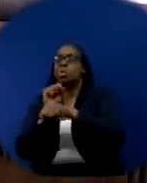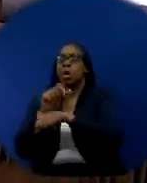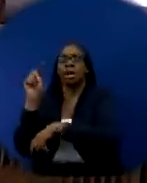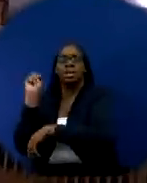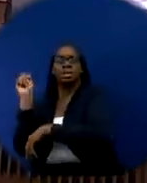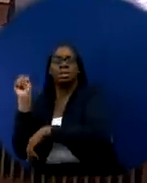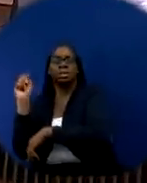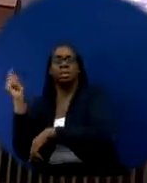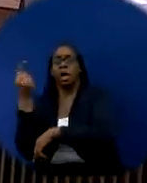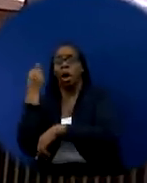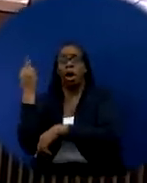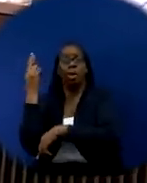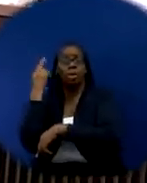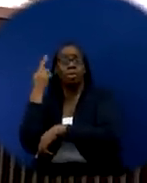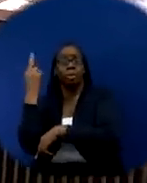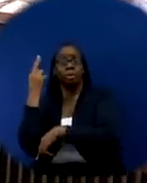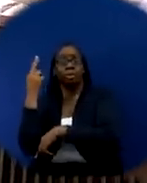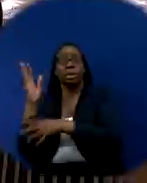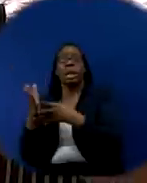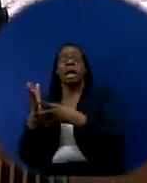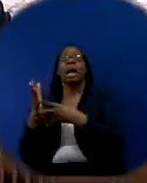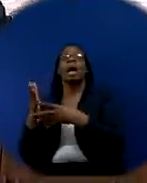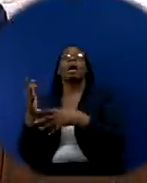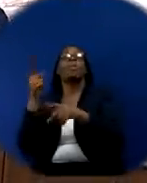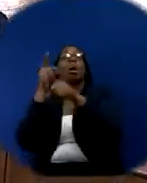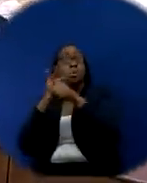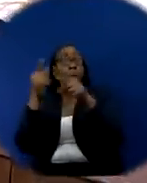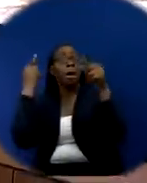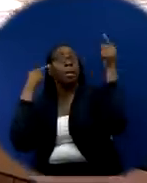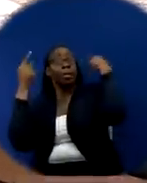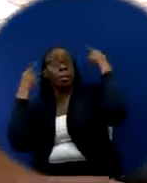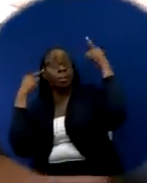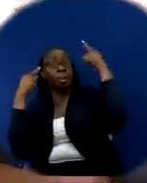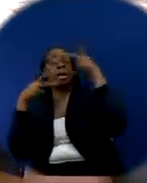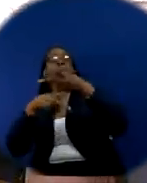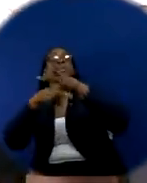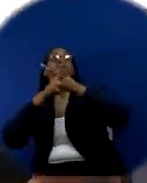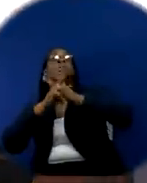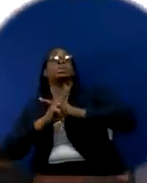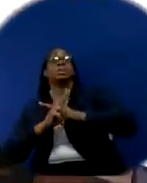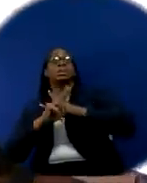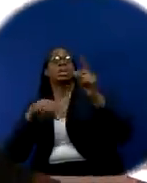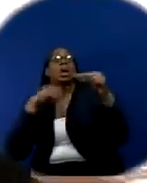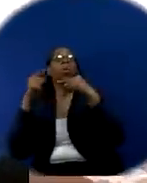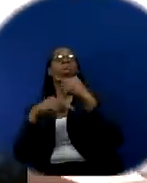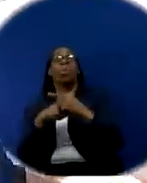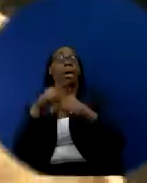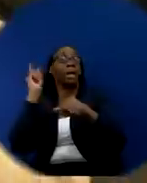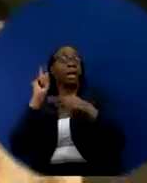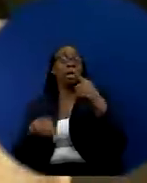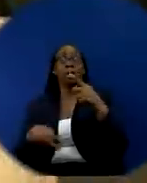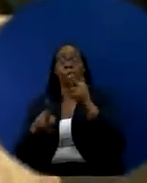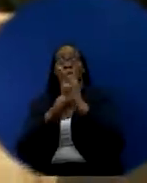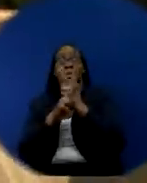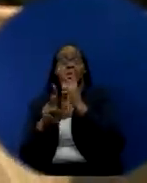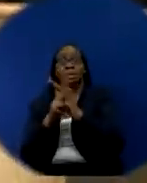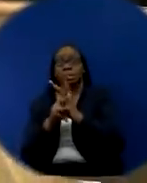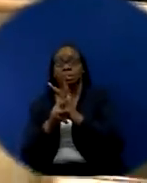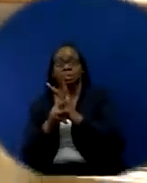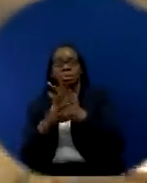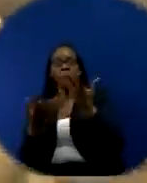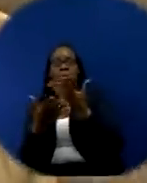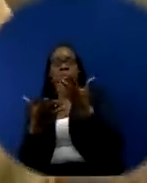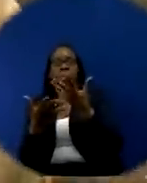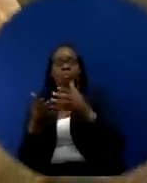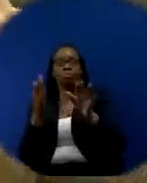The only reason I'm still sane is because he has kept me when I couldn't keep myself, when they were digging ditches